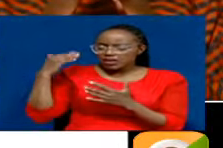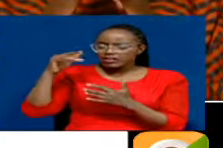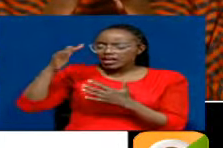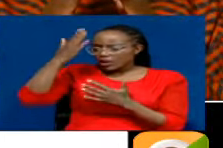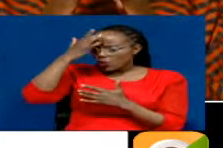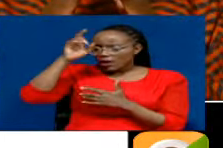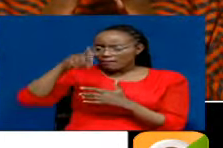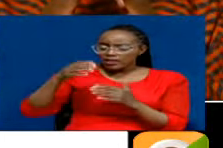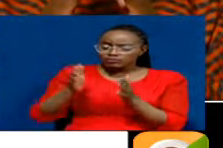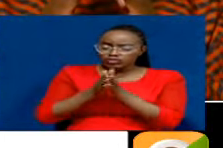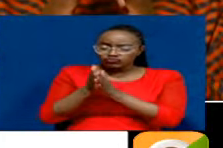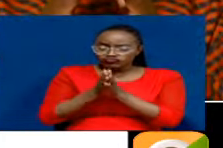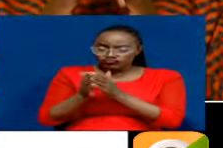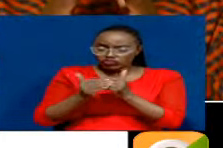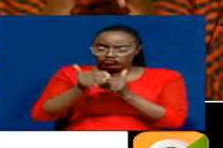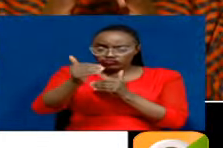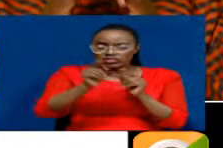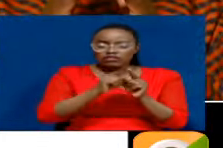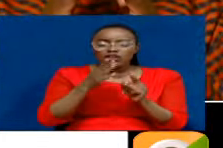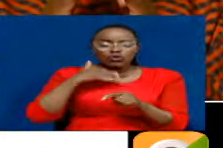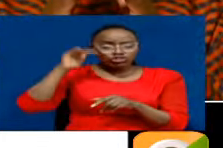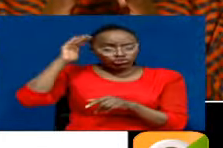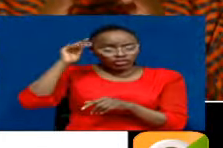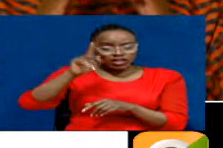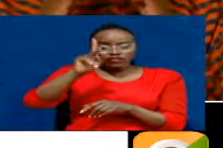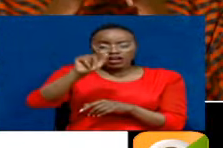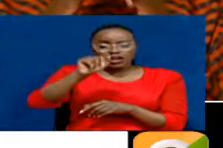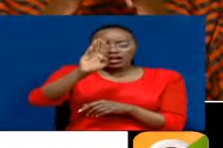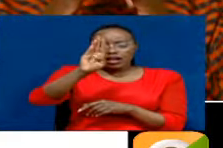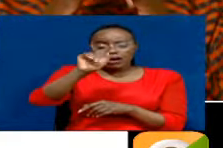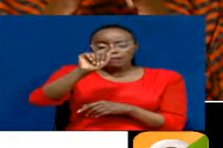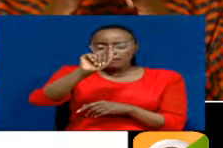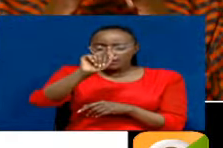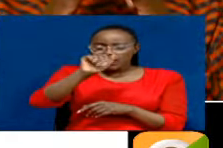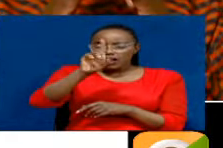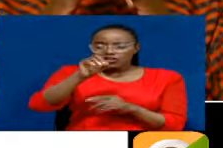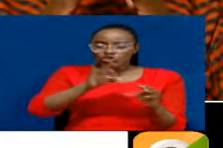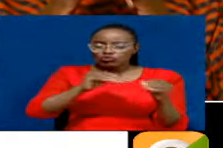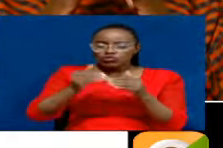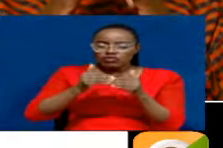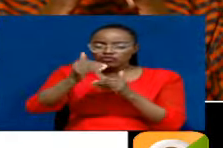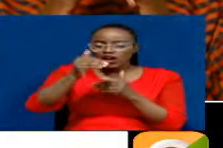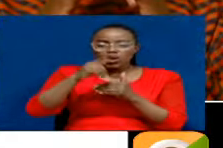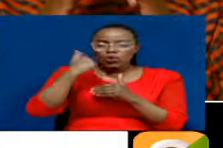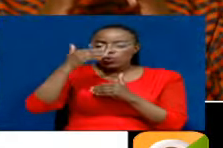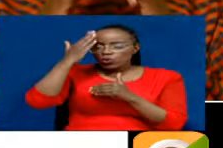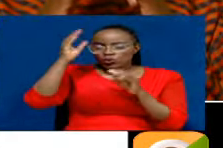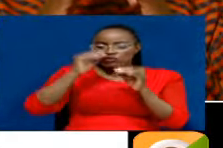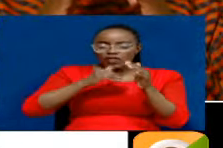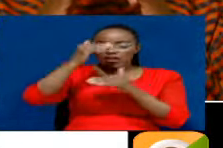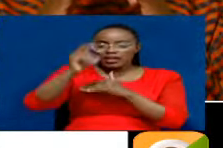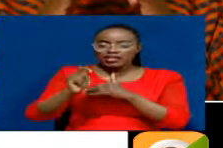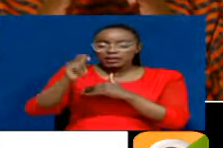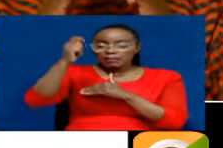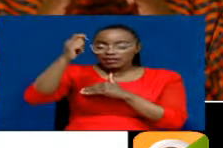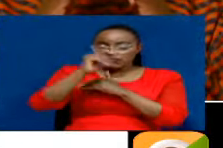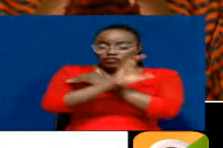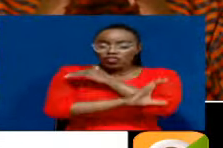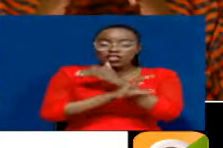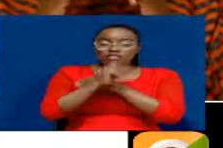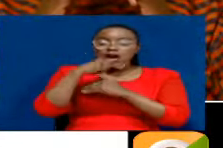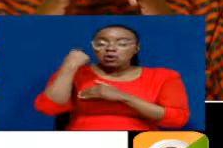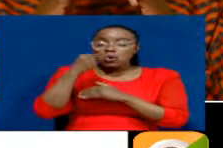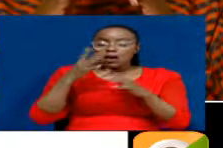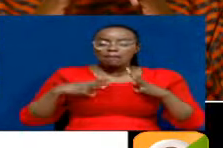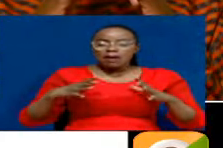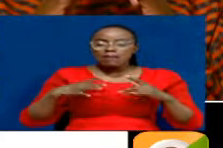we must look forward. And I'm keen to hear from you, Kabando, in terms of moving forward. Nobody knows who the next president of the country will be.